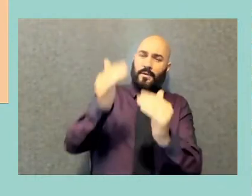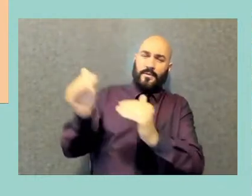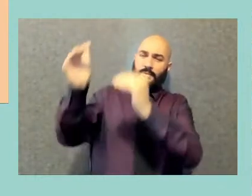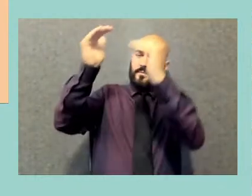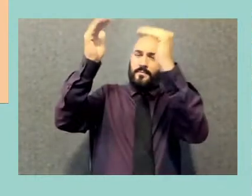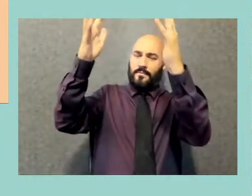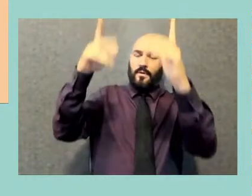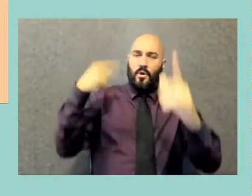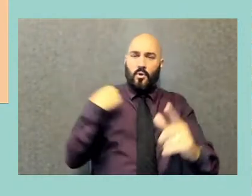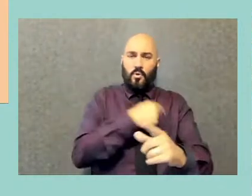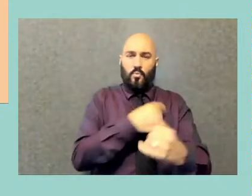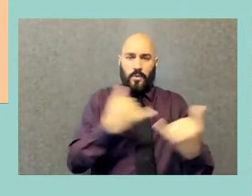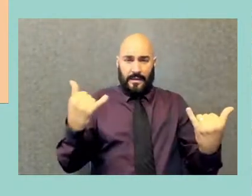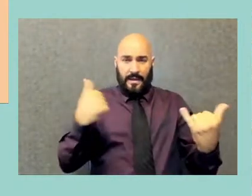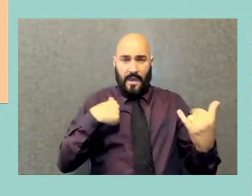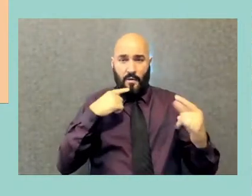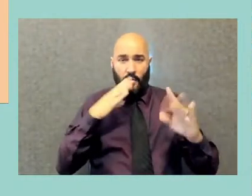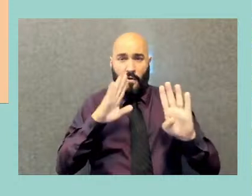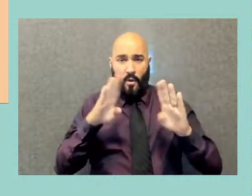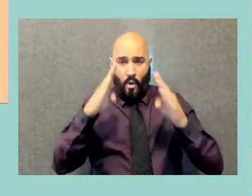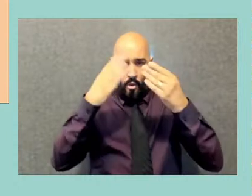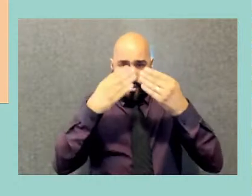One. We are